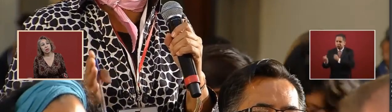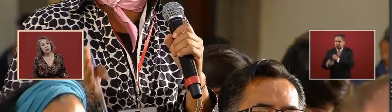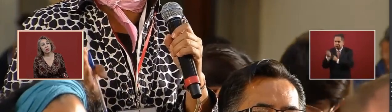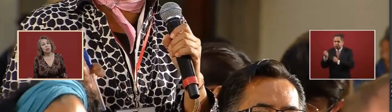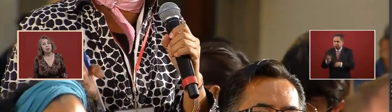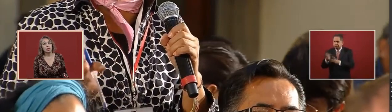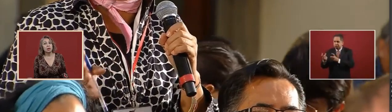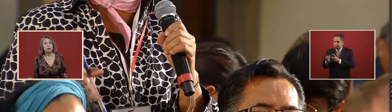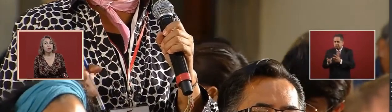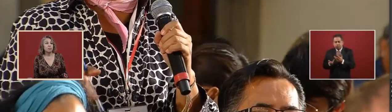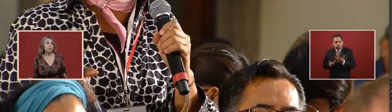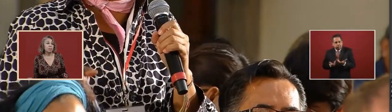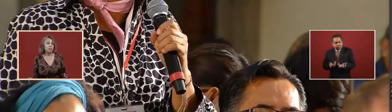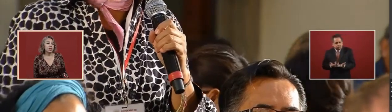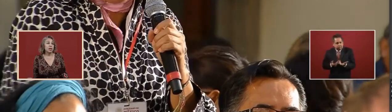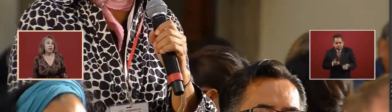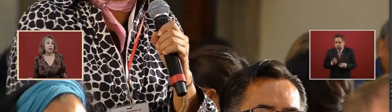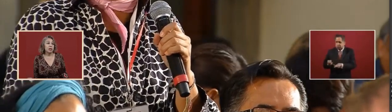turtles,